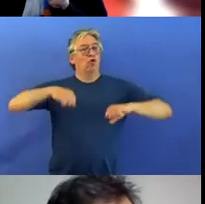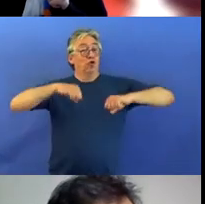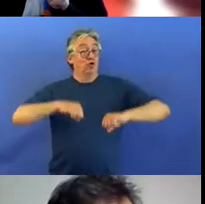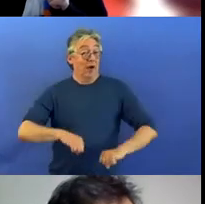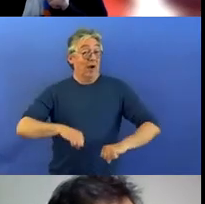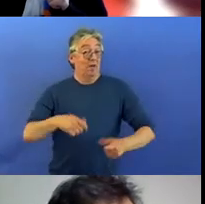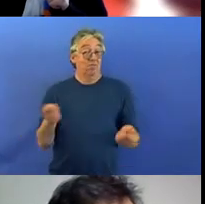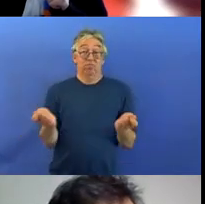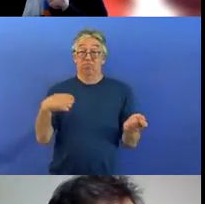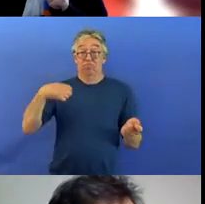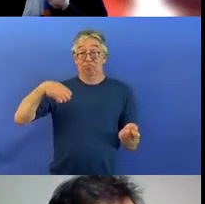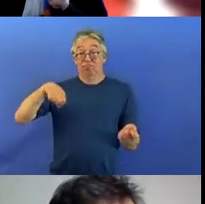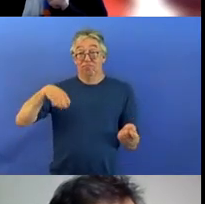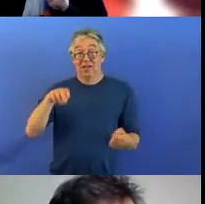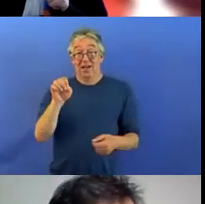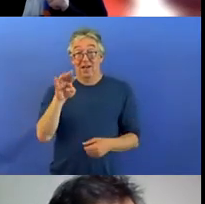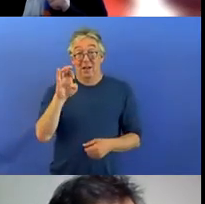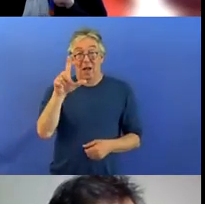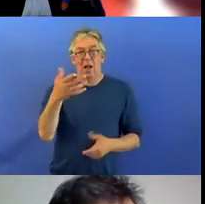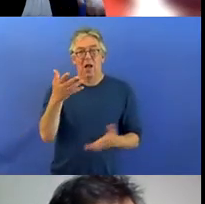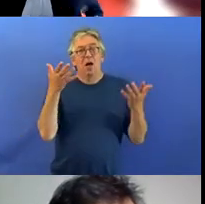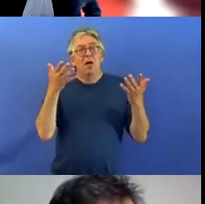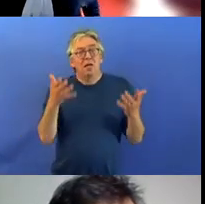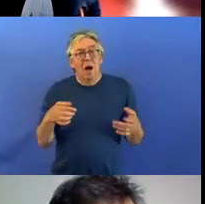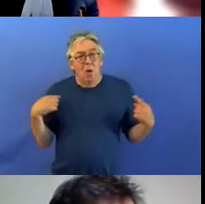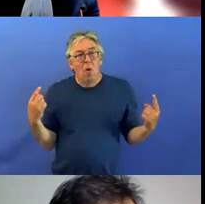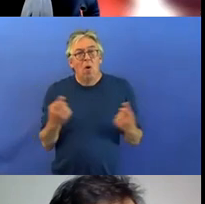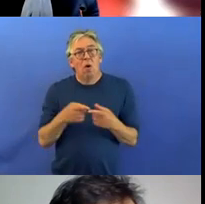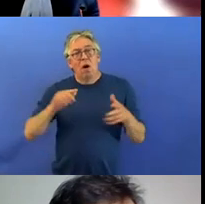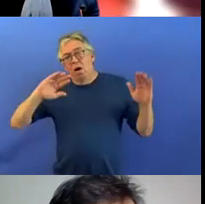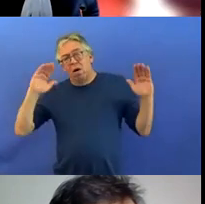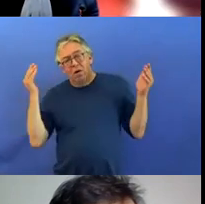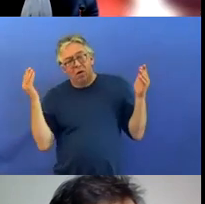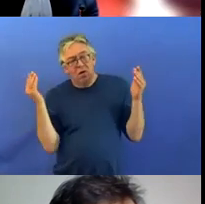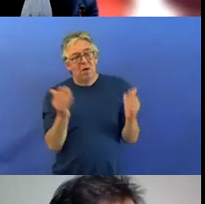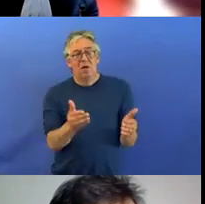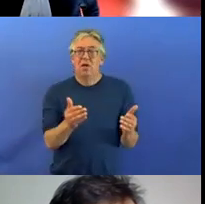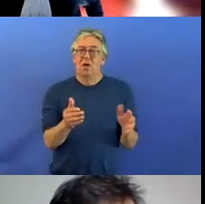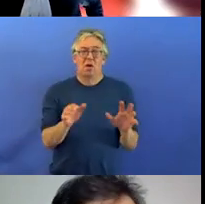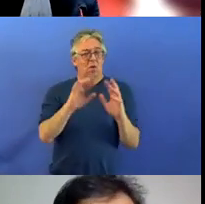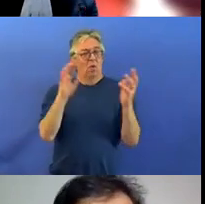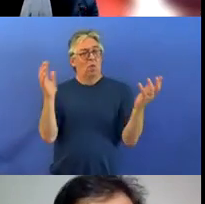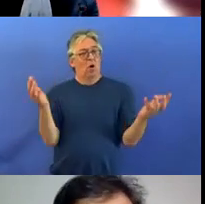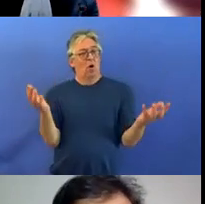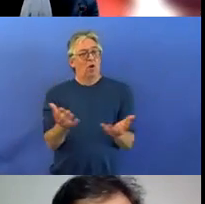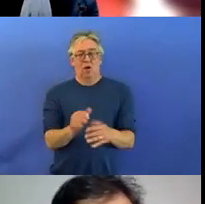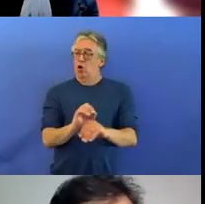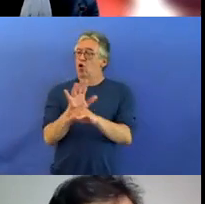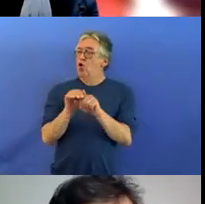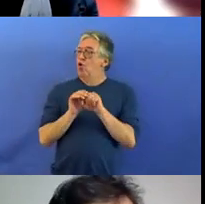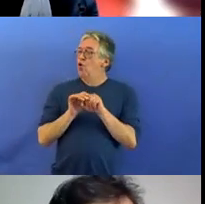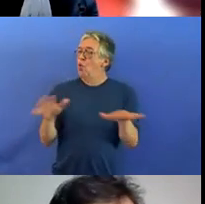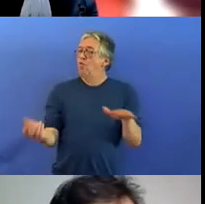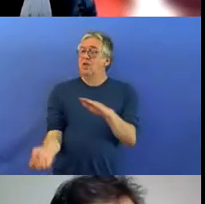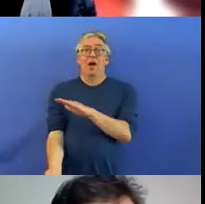this side event will highlight the worrying trend emerging globally through the COVID-19 pandemic, and that's the